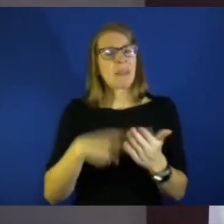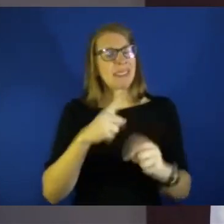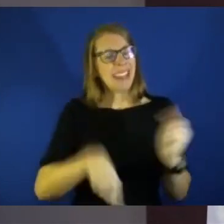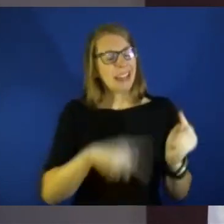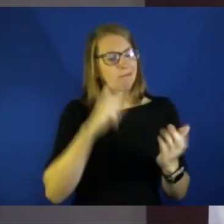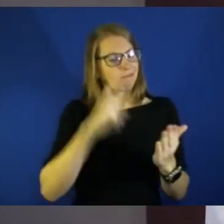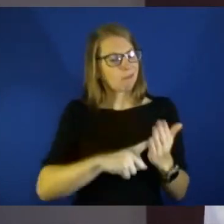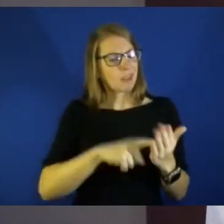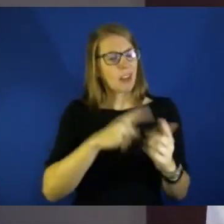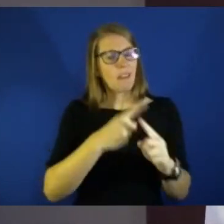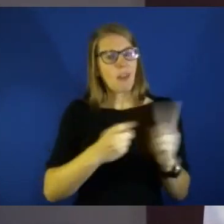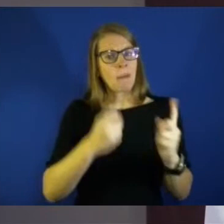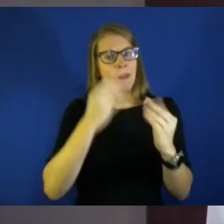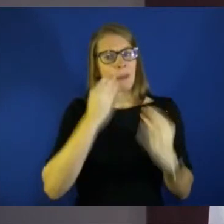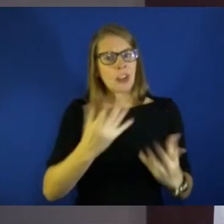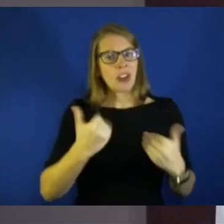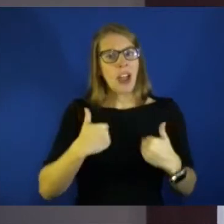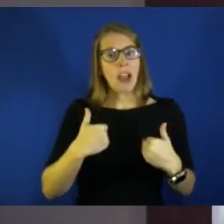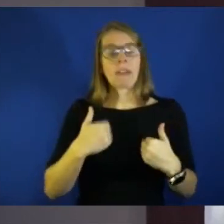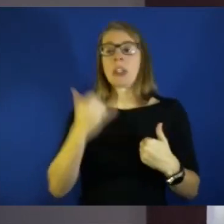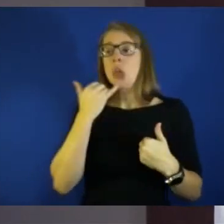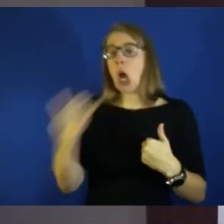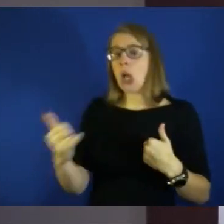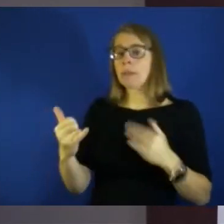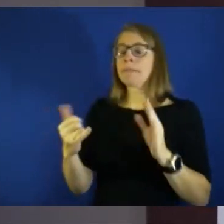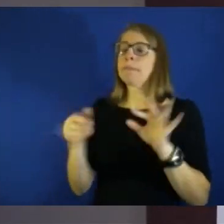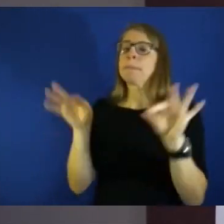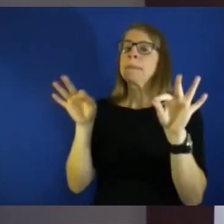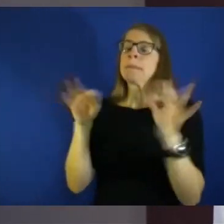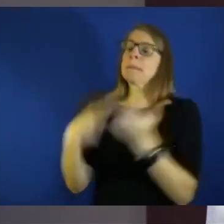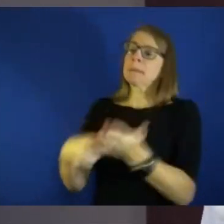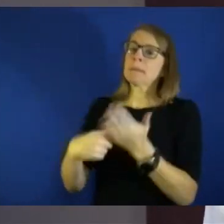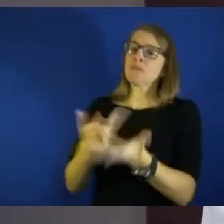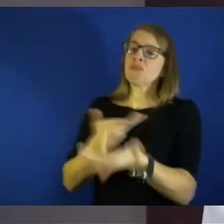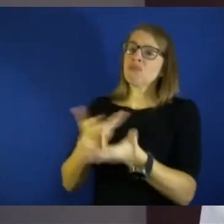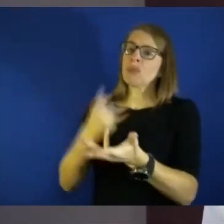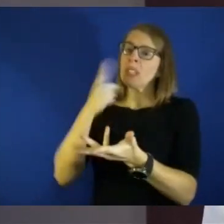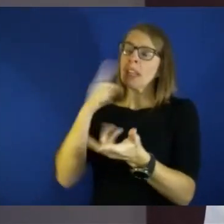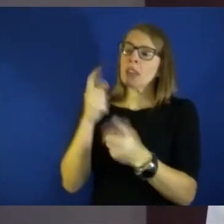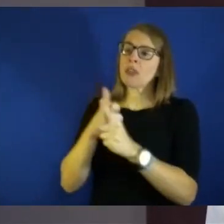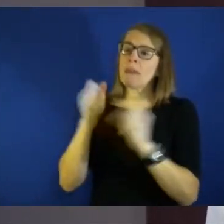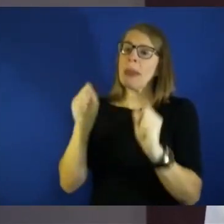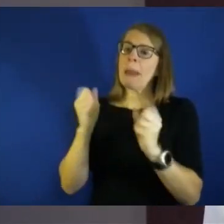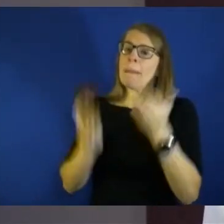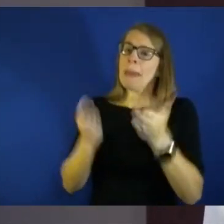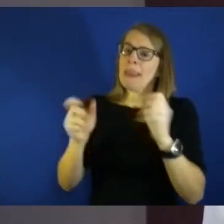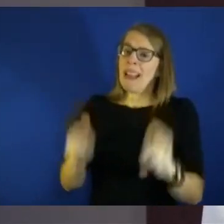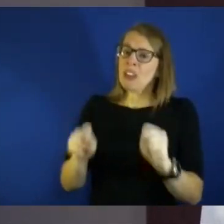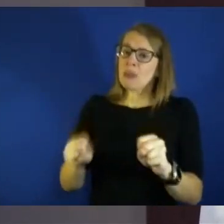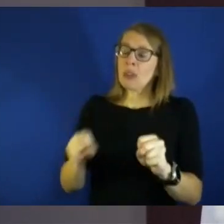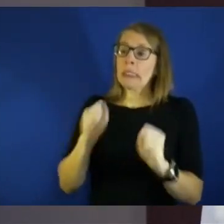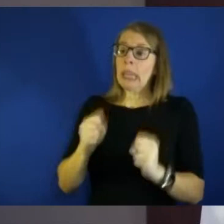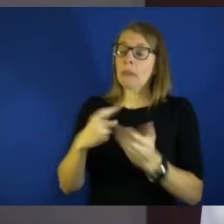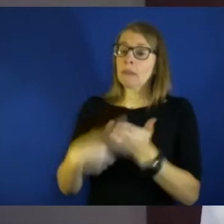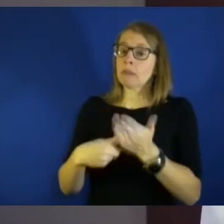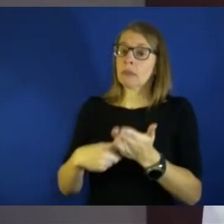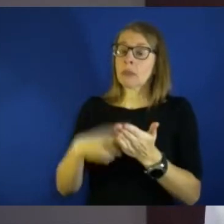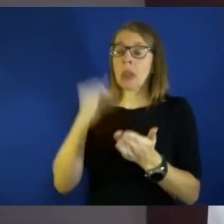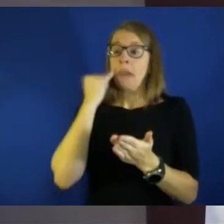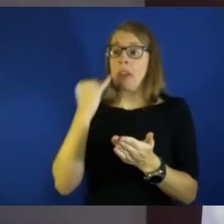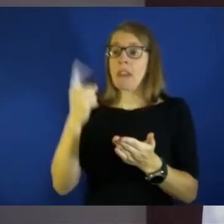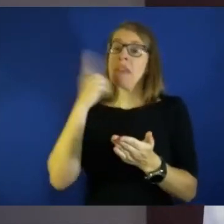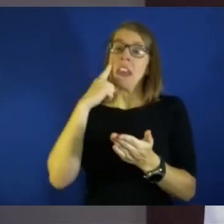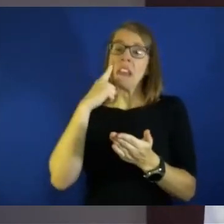then they call them and they talk through it and they say, hey, we think you might be eligible. Let's talk through these issues and see. And if they think they probably are